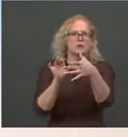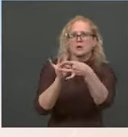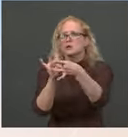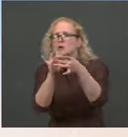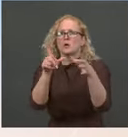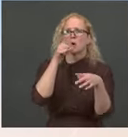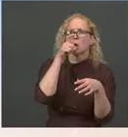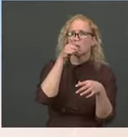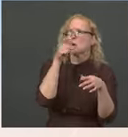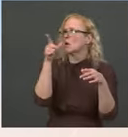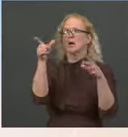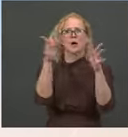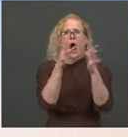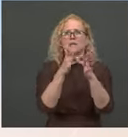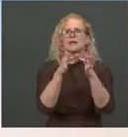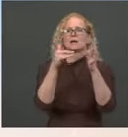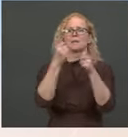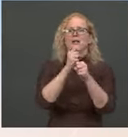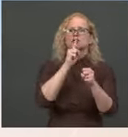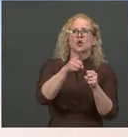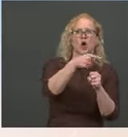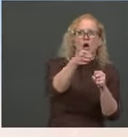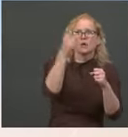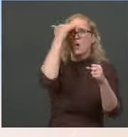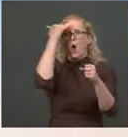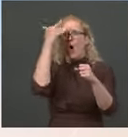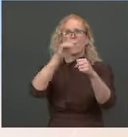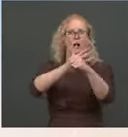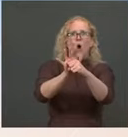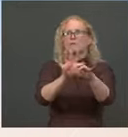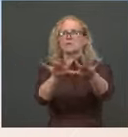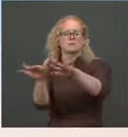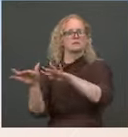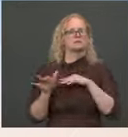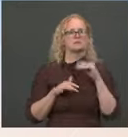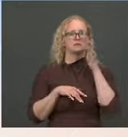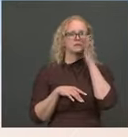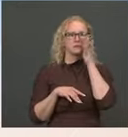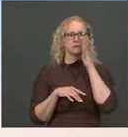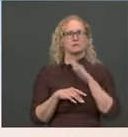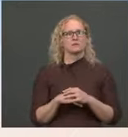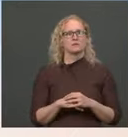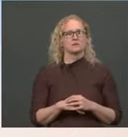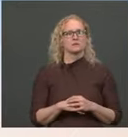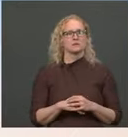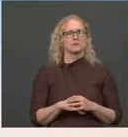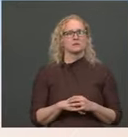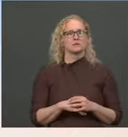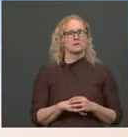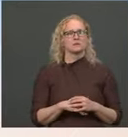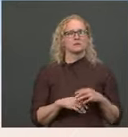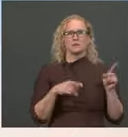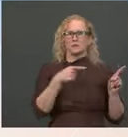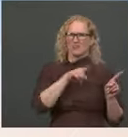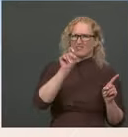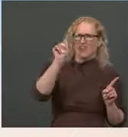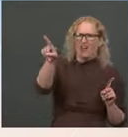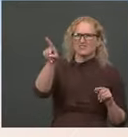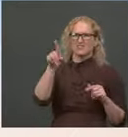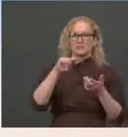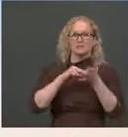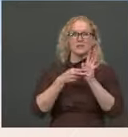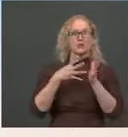laid out what it is close contact. Whoever is considered by the White House medical unit to have close contact with one